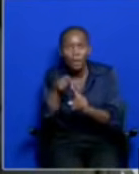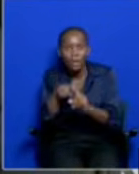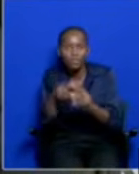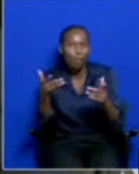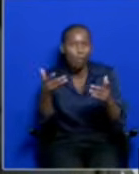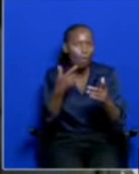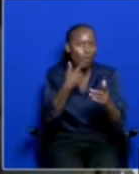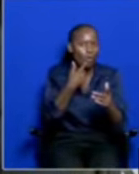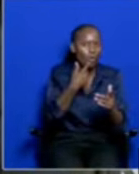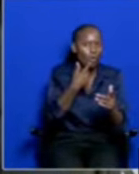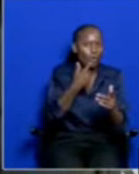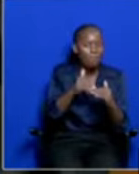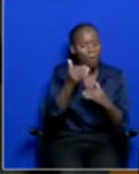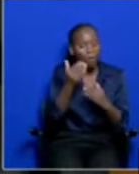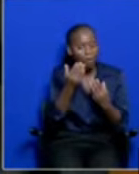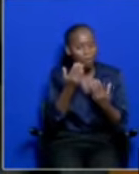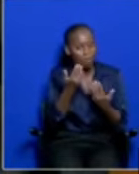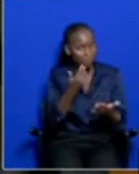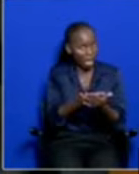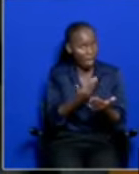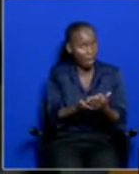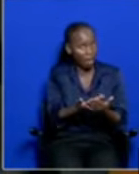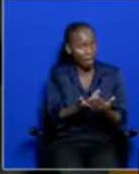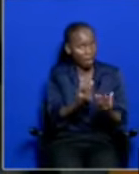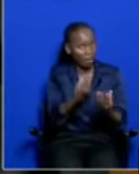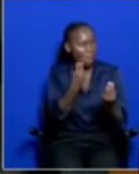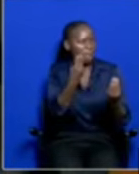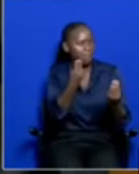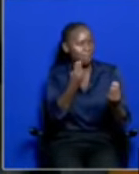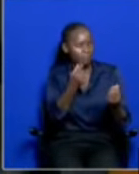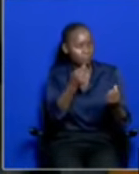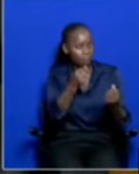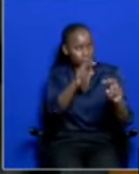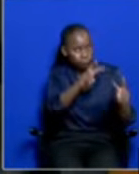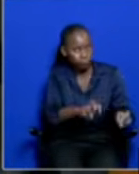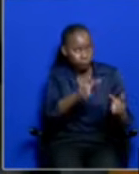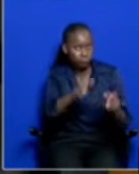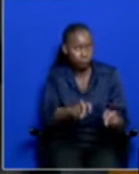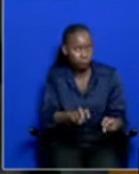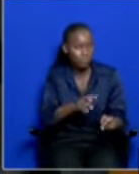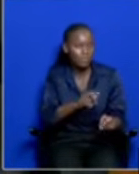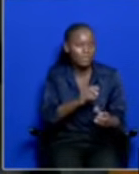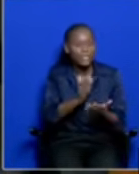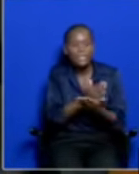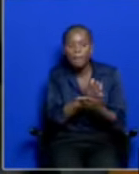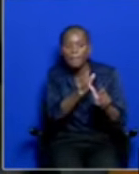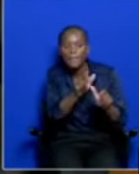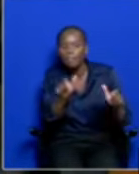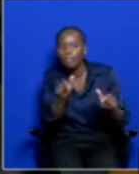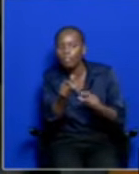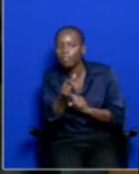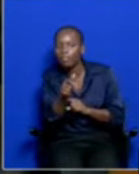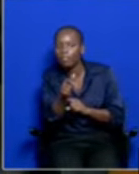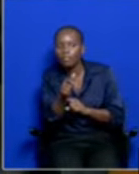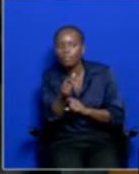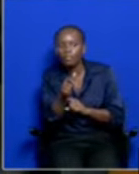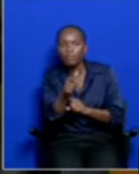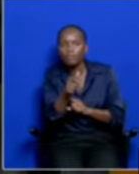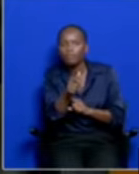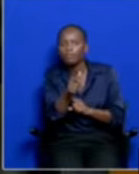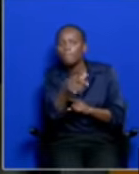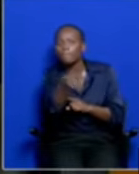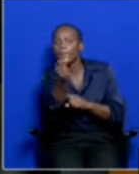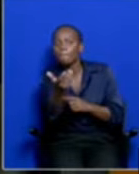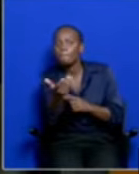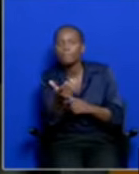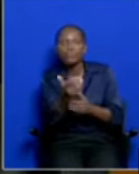has stagnated. Some people have disappeared, people that you would have loved to take statements from, and one that